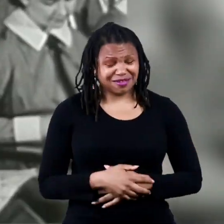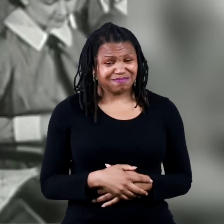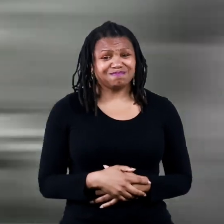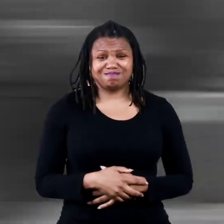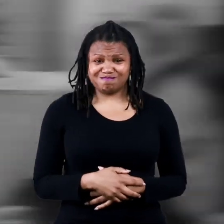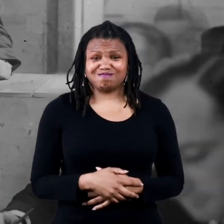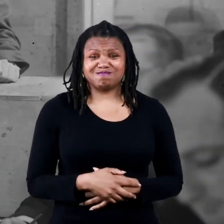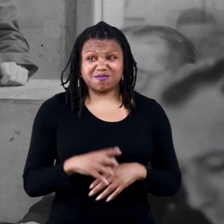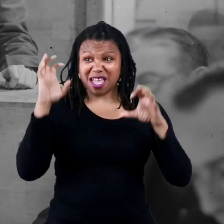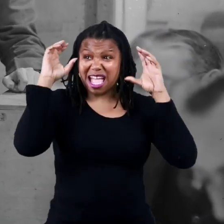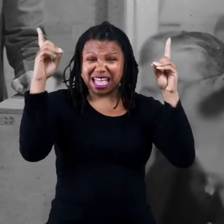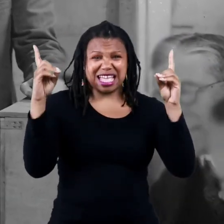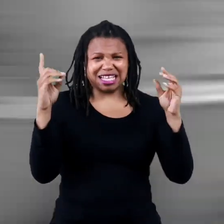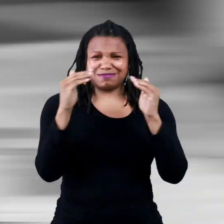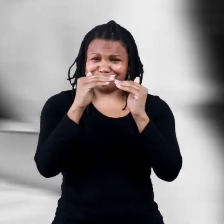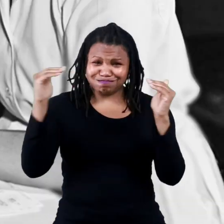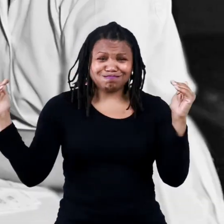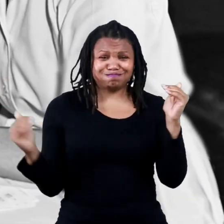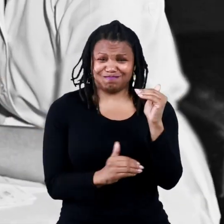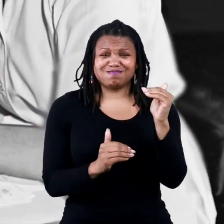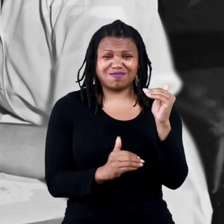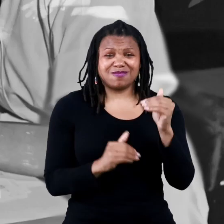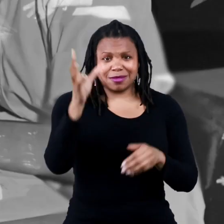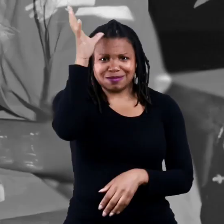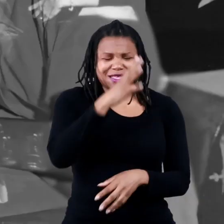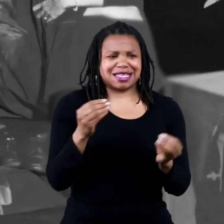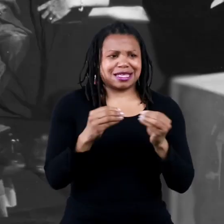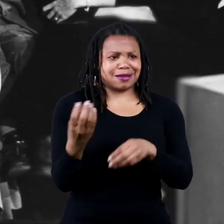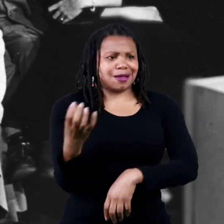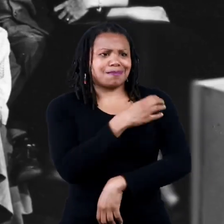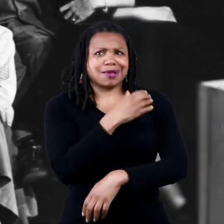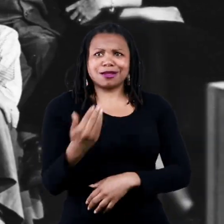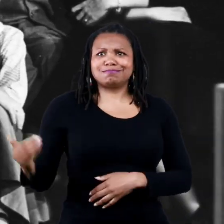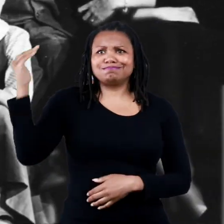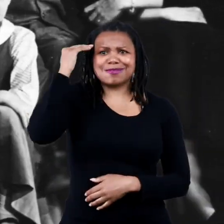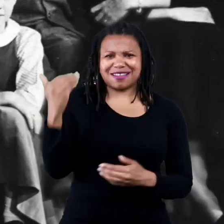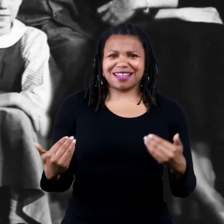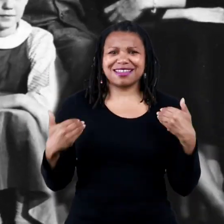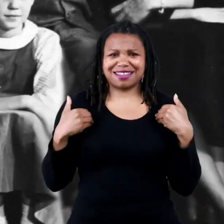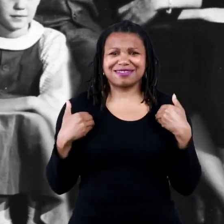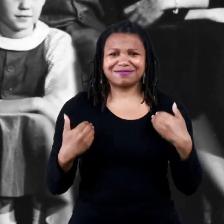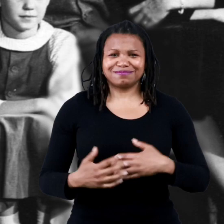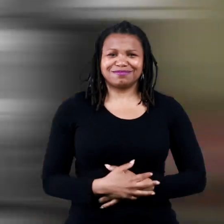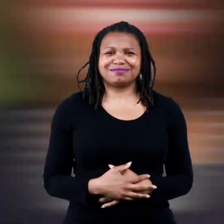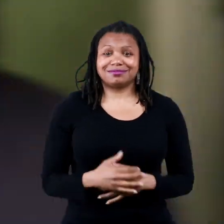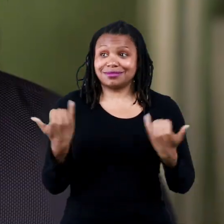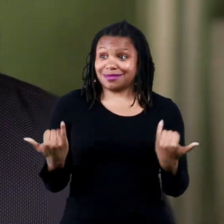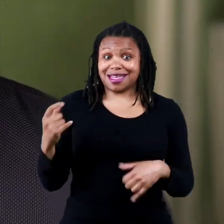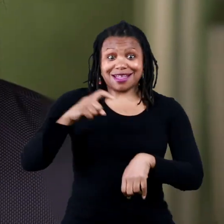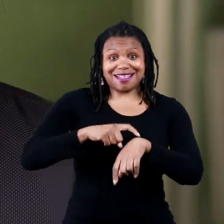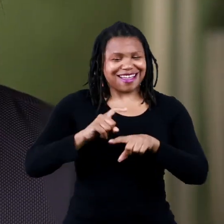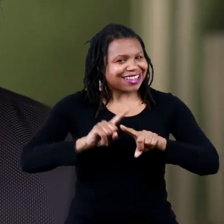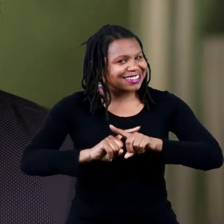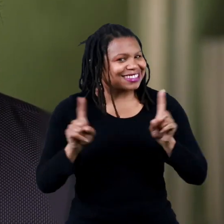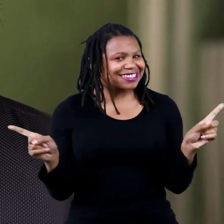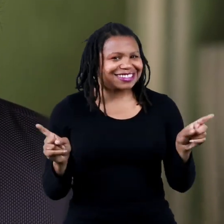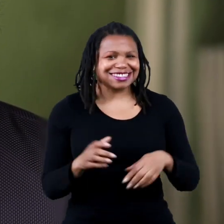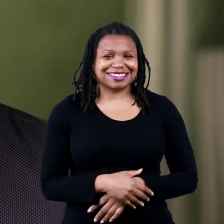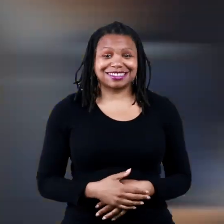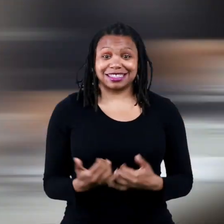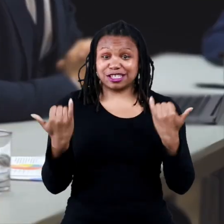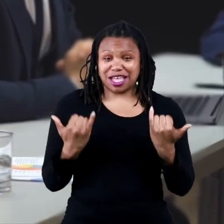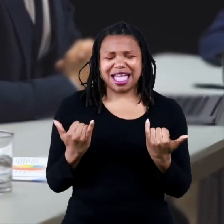These differences in education maintained the power imbalance between men and women up until modern